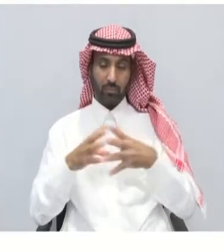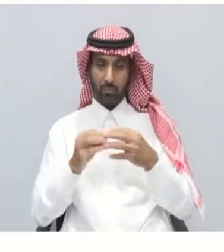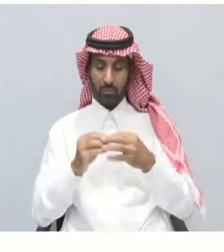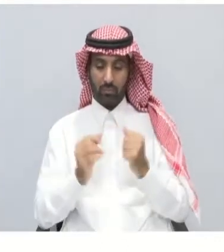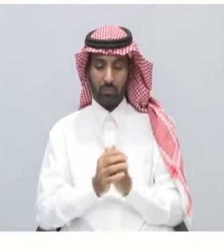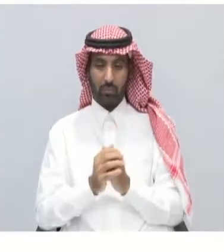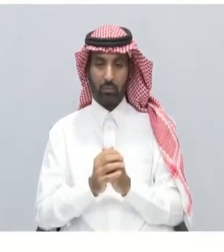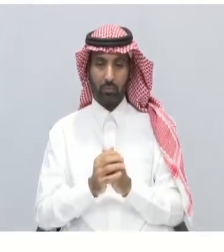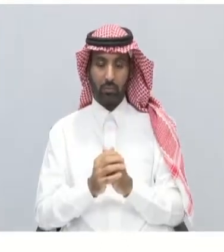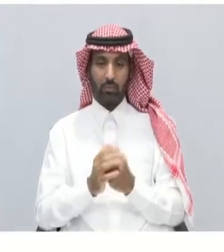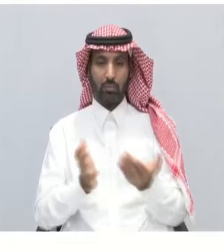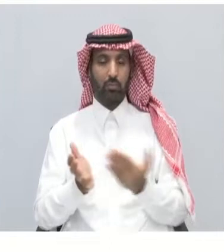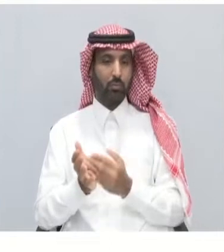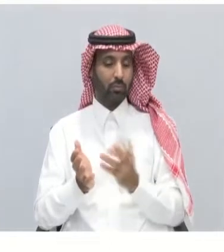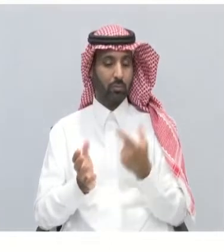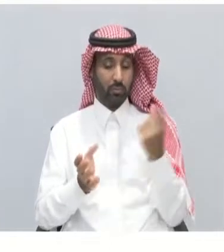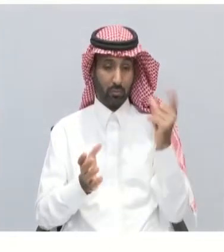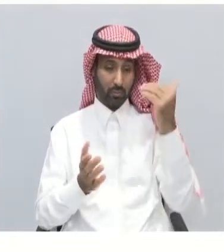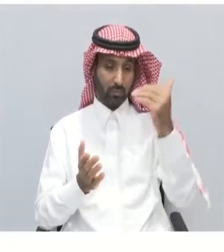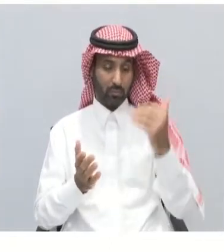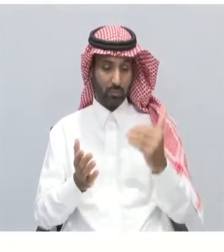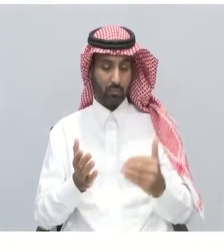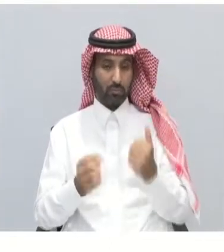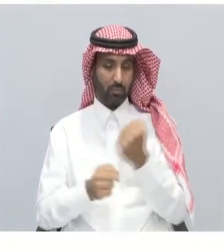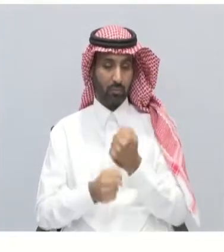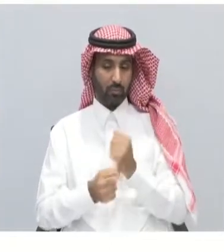meaning, okay? We have a list of